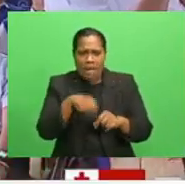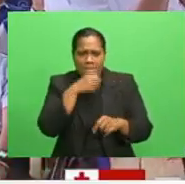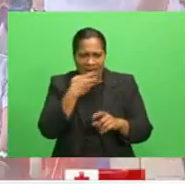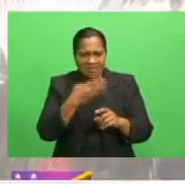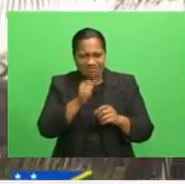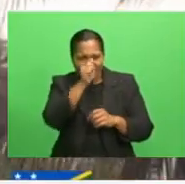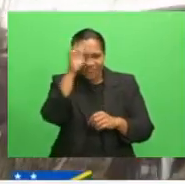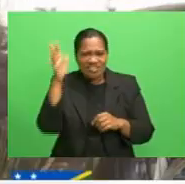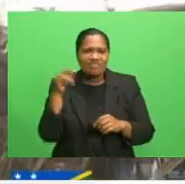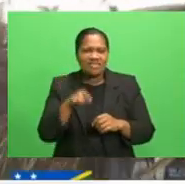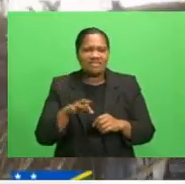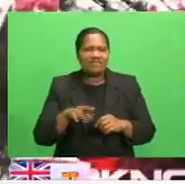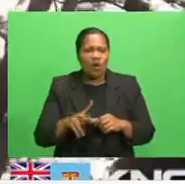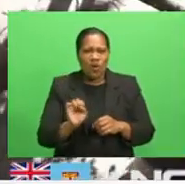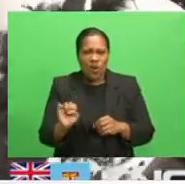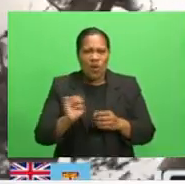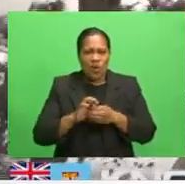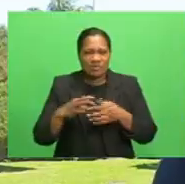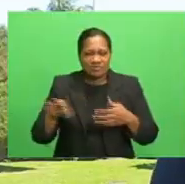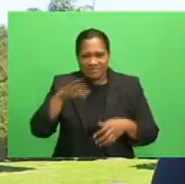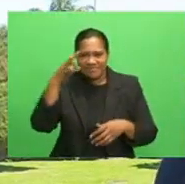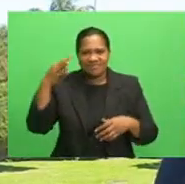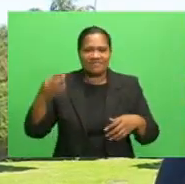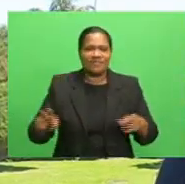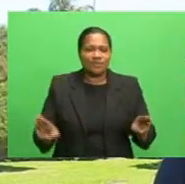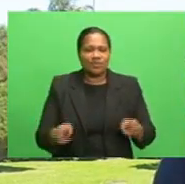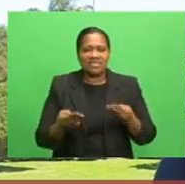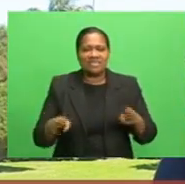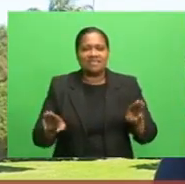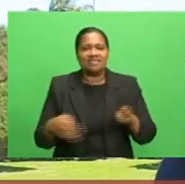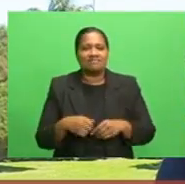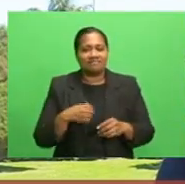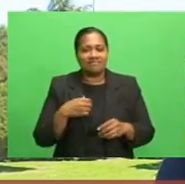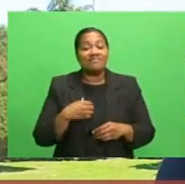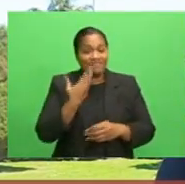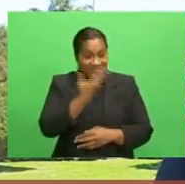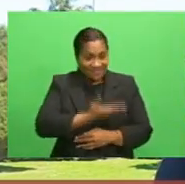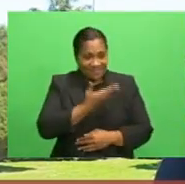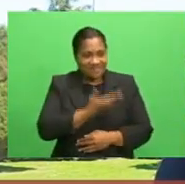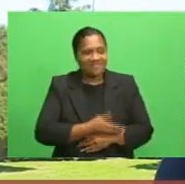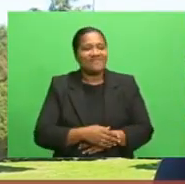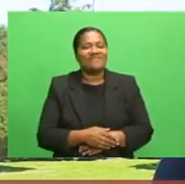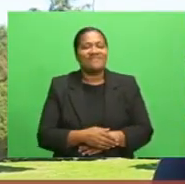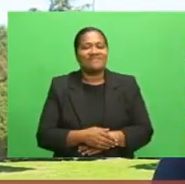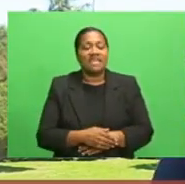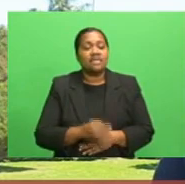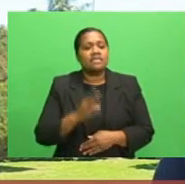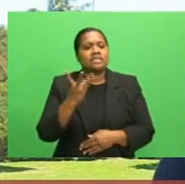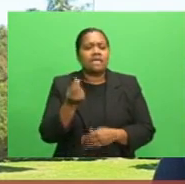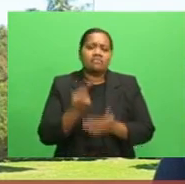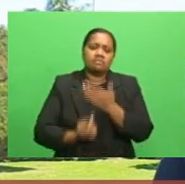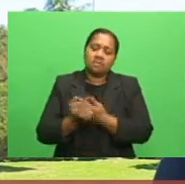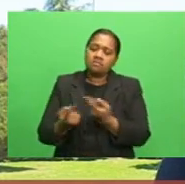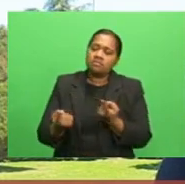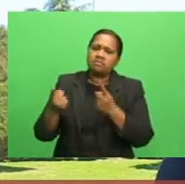workers during the concert. Some have, some have sadly passed away because of